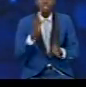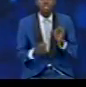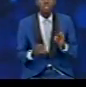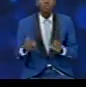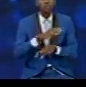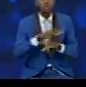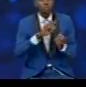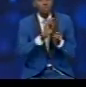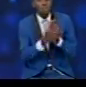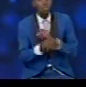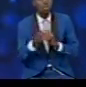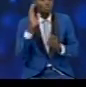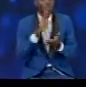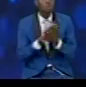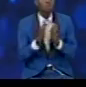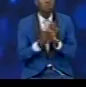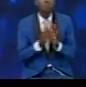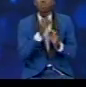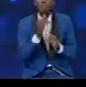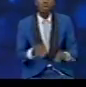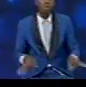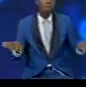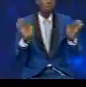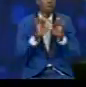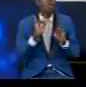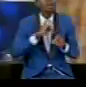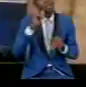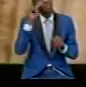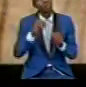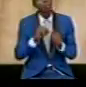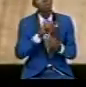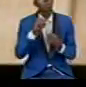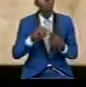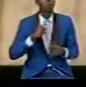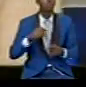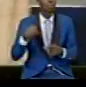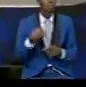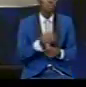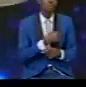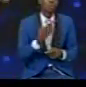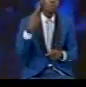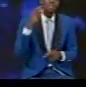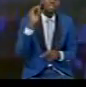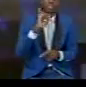become irrelevant. I remember when we were teaching in those days,